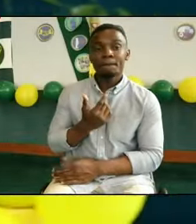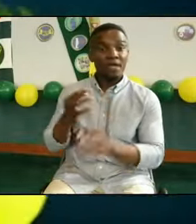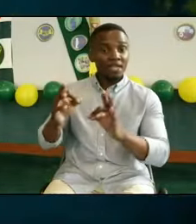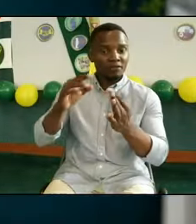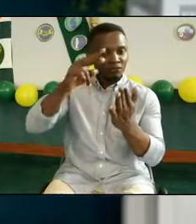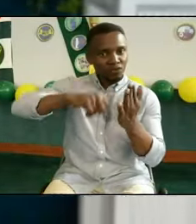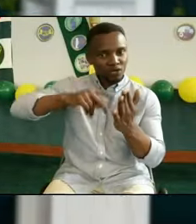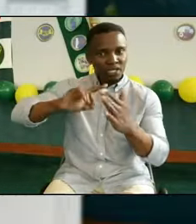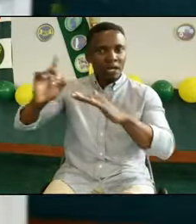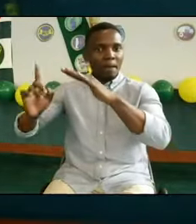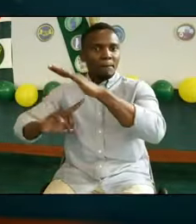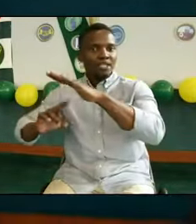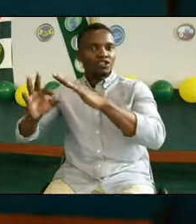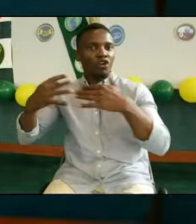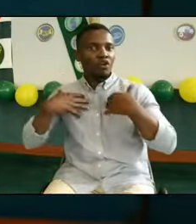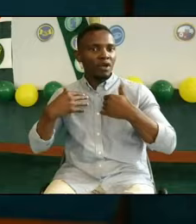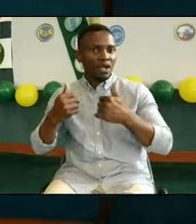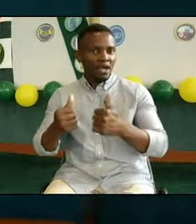read Ministry of what? Health.